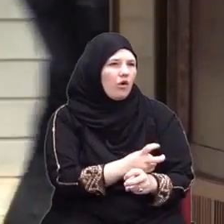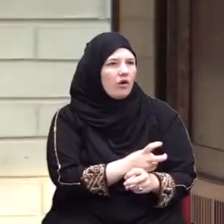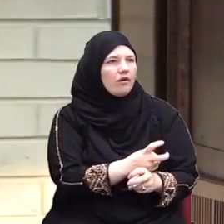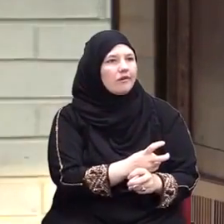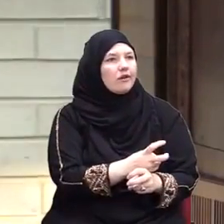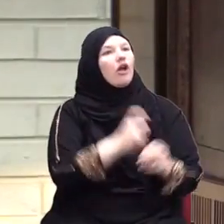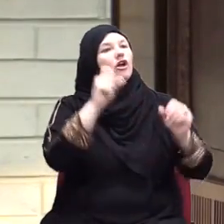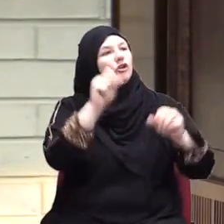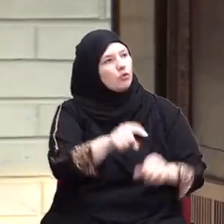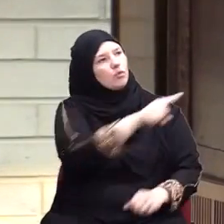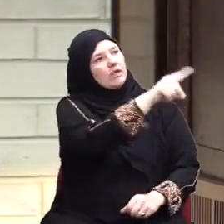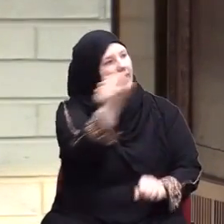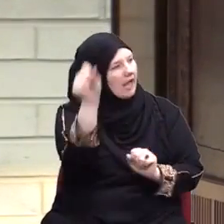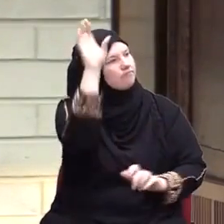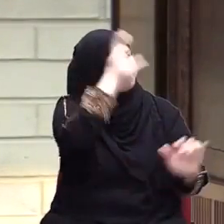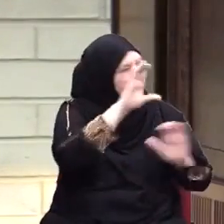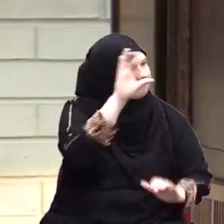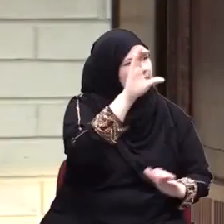community.